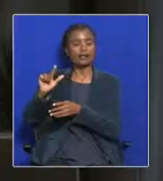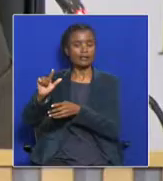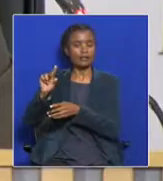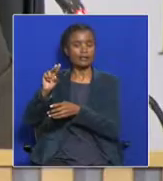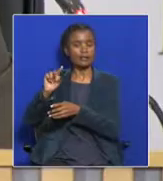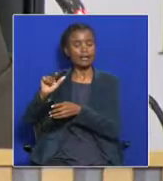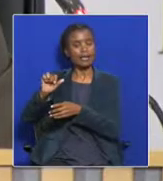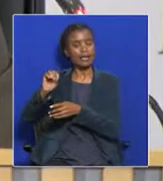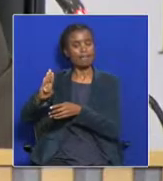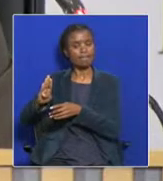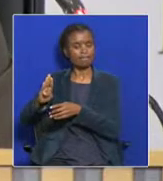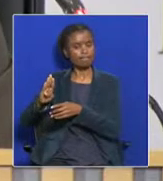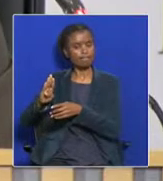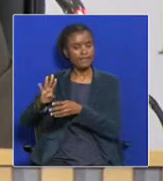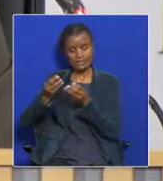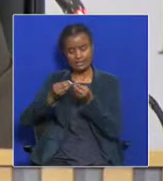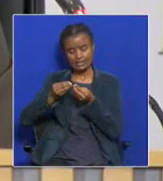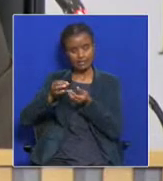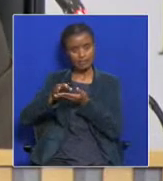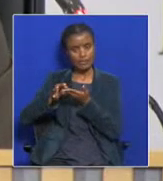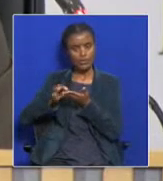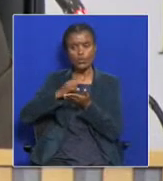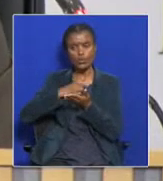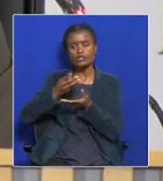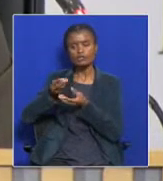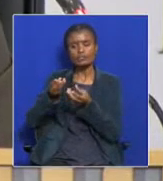about both the expediting and the destruction?